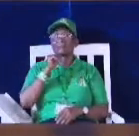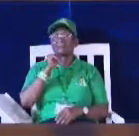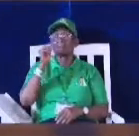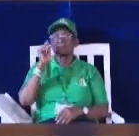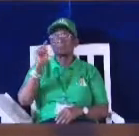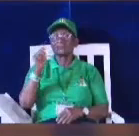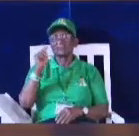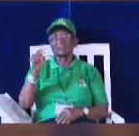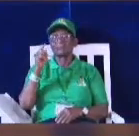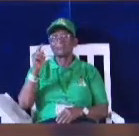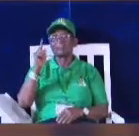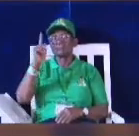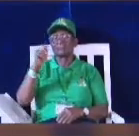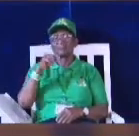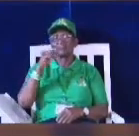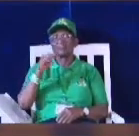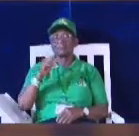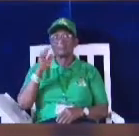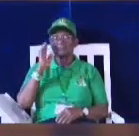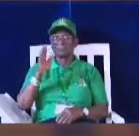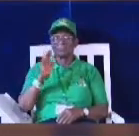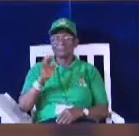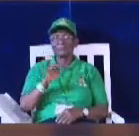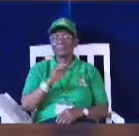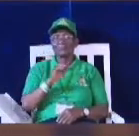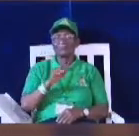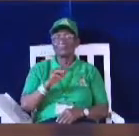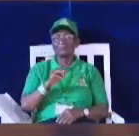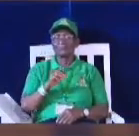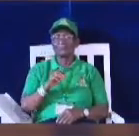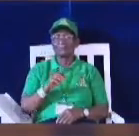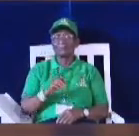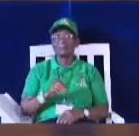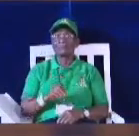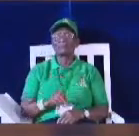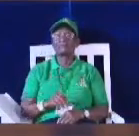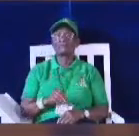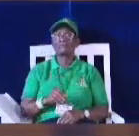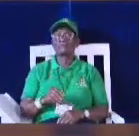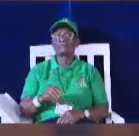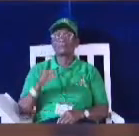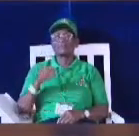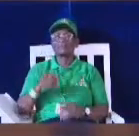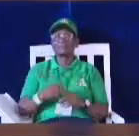The one who is going to move from healing to wholeness